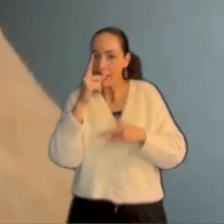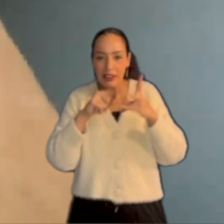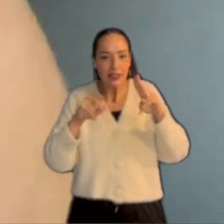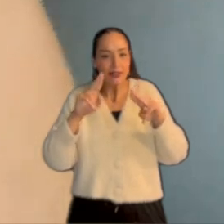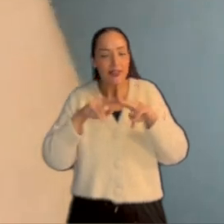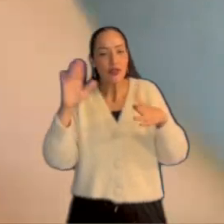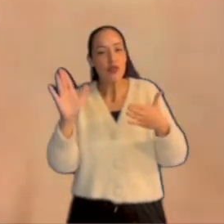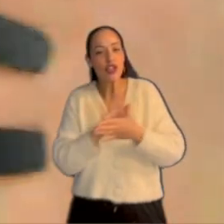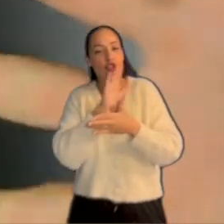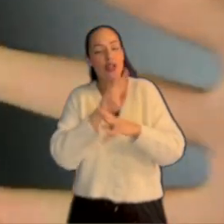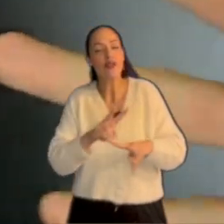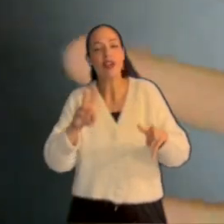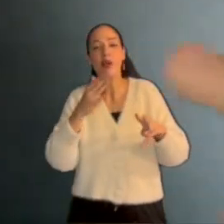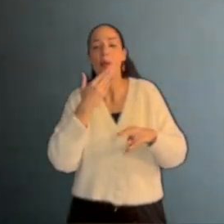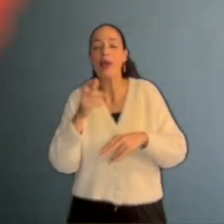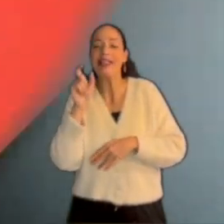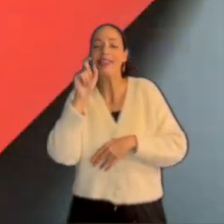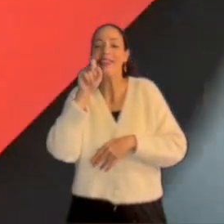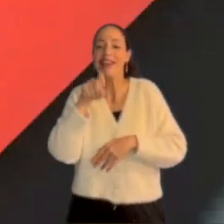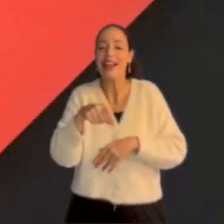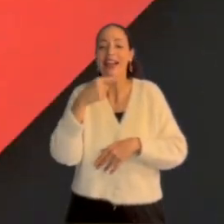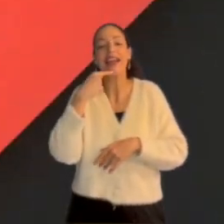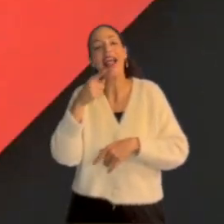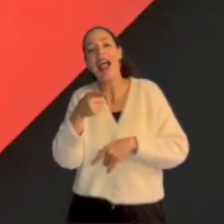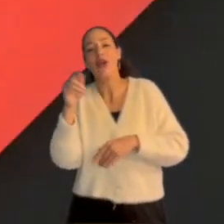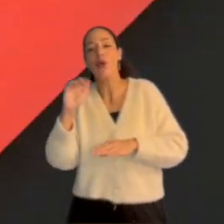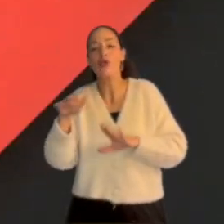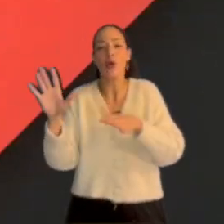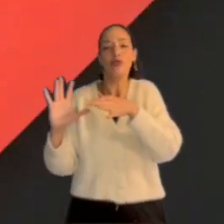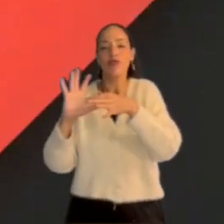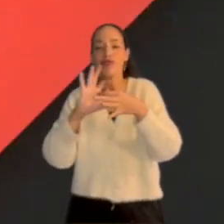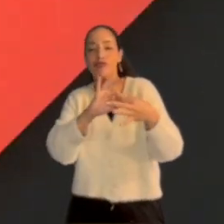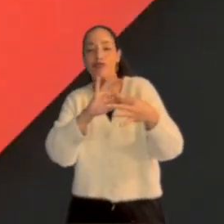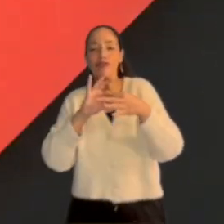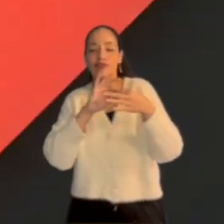for watching, and until the next time!